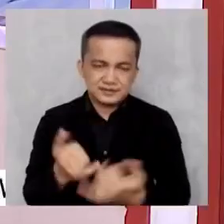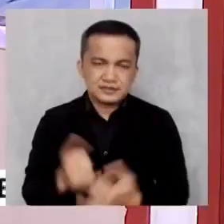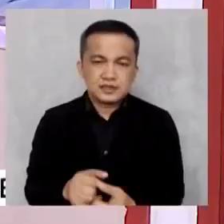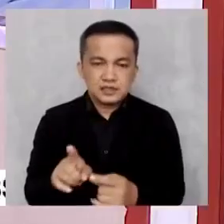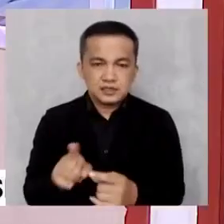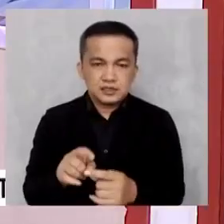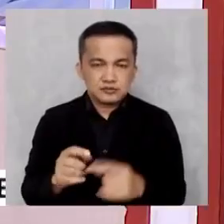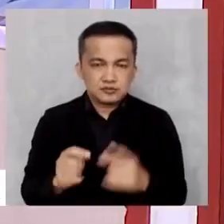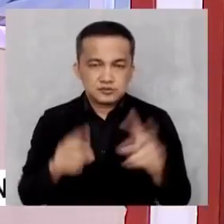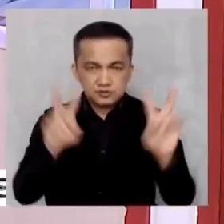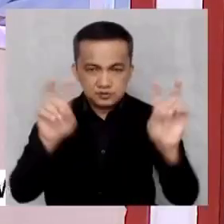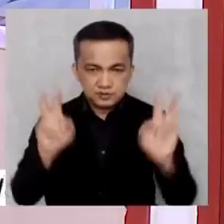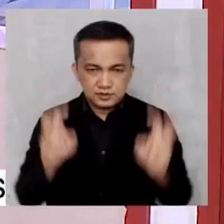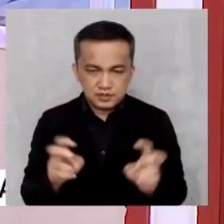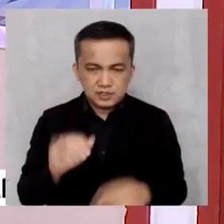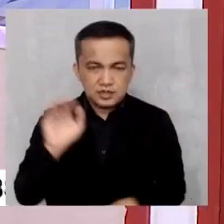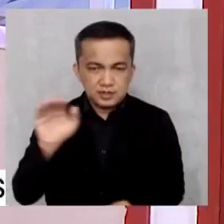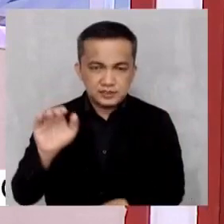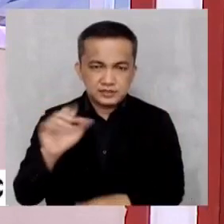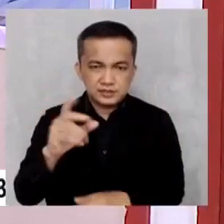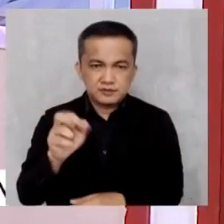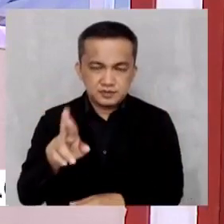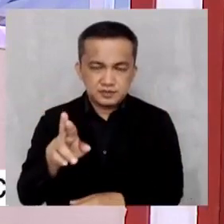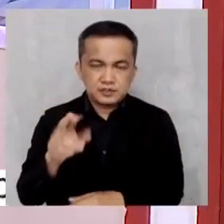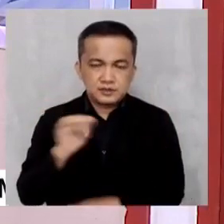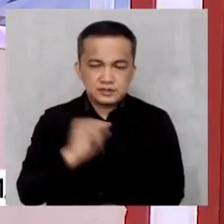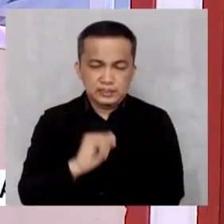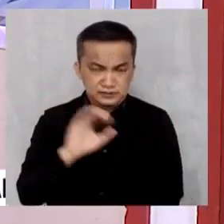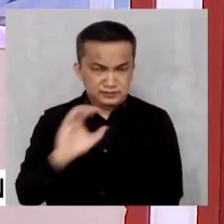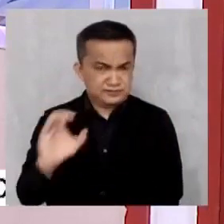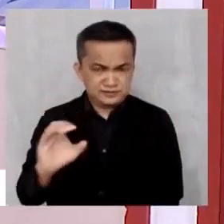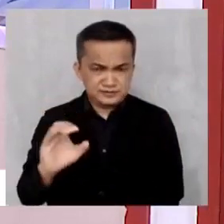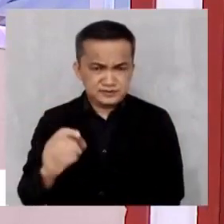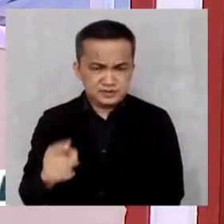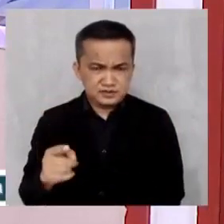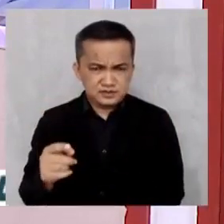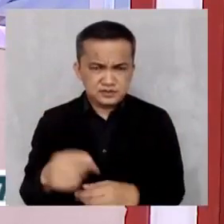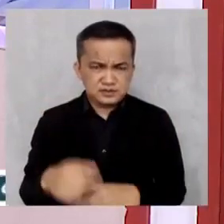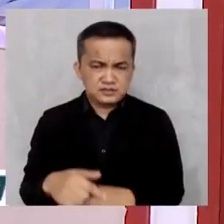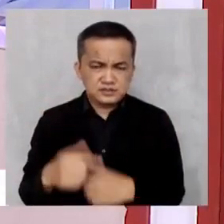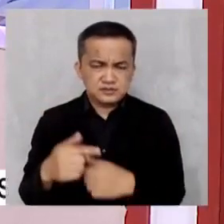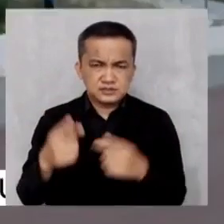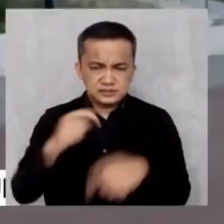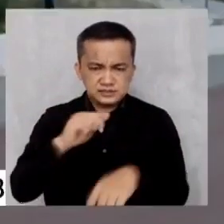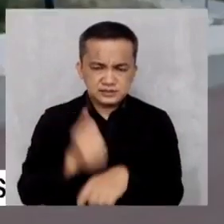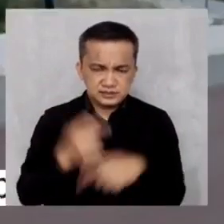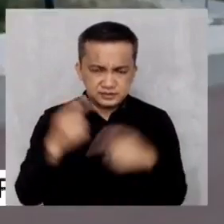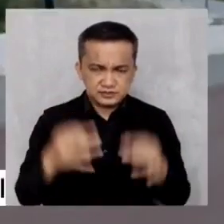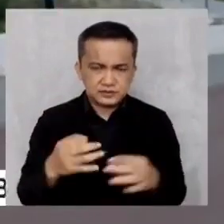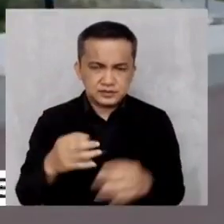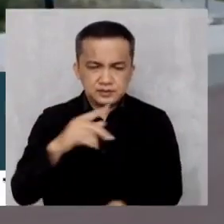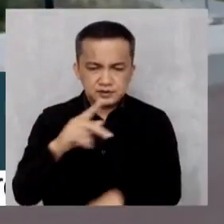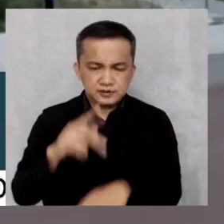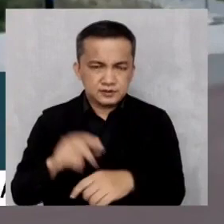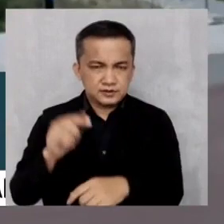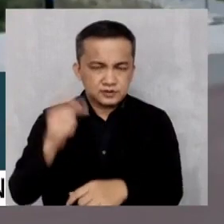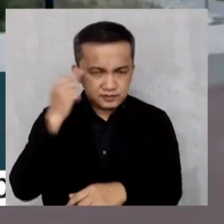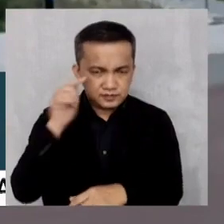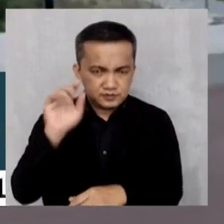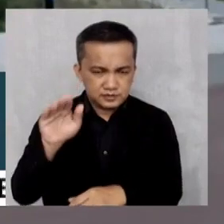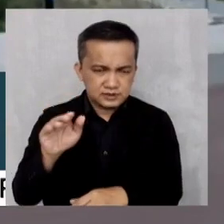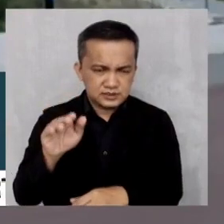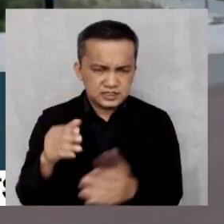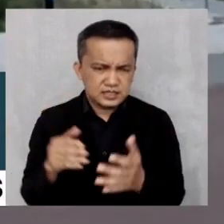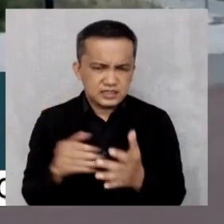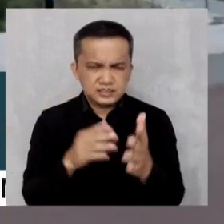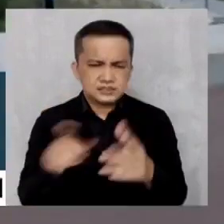The Appeals Chamber of the International Criminal Court set to hand down its decision on the Philippine government's plea against the resumption of